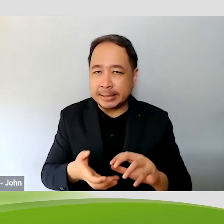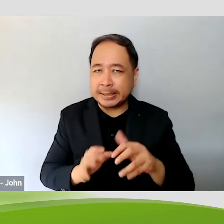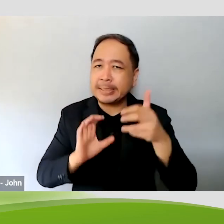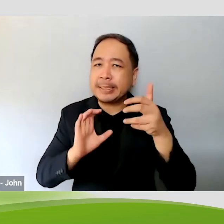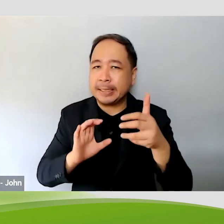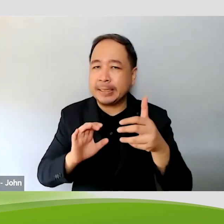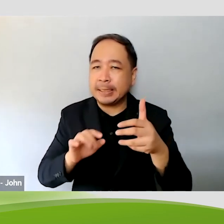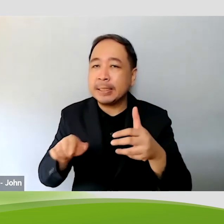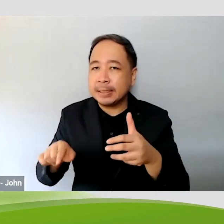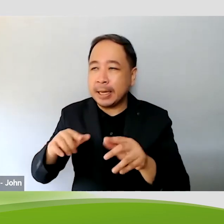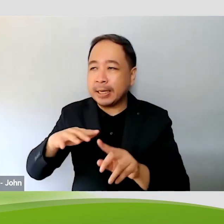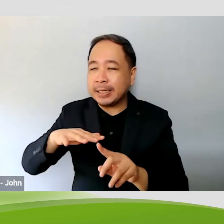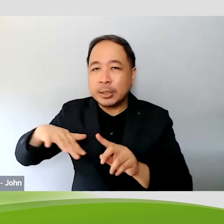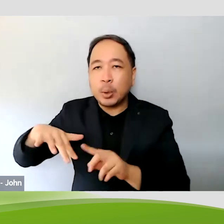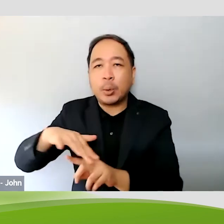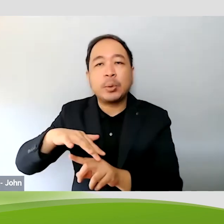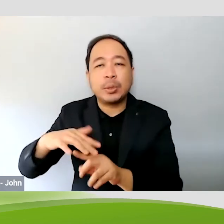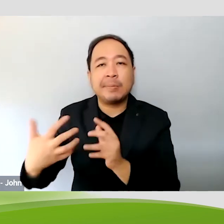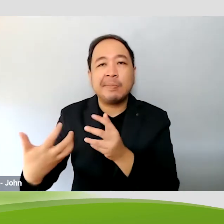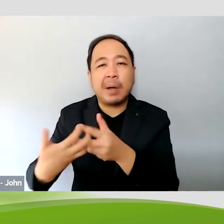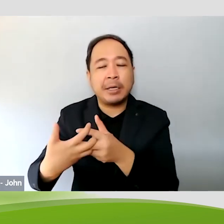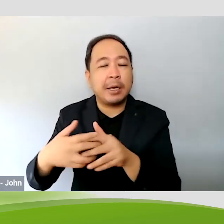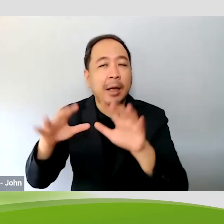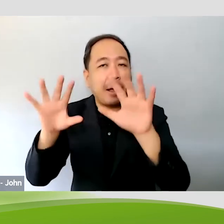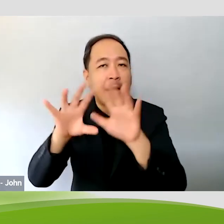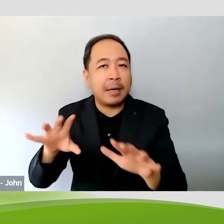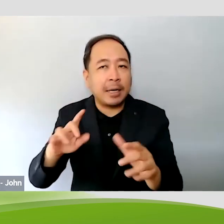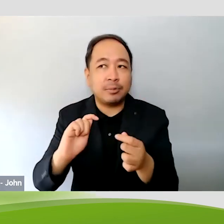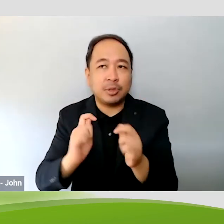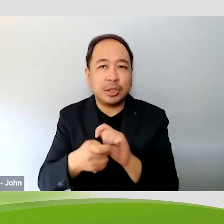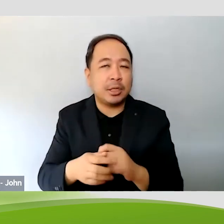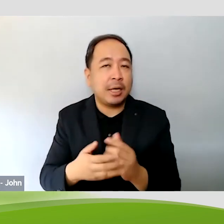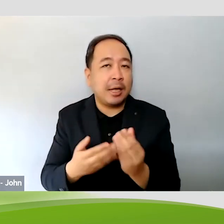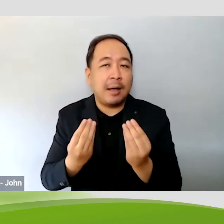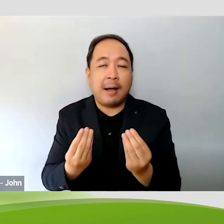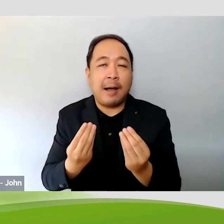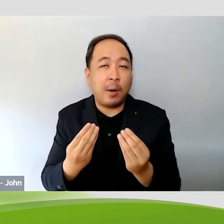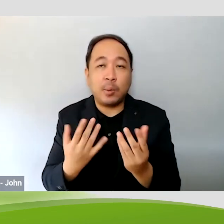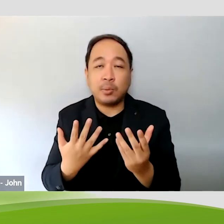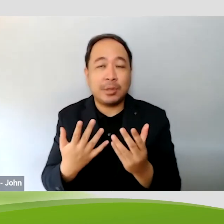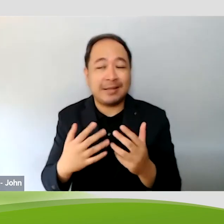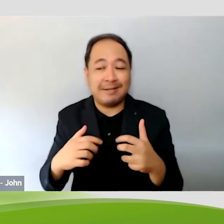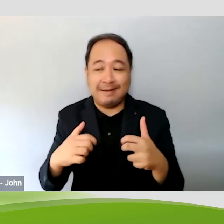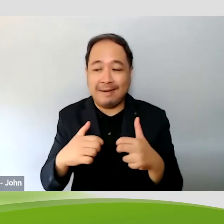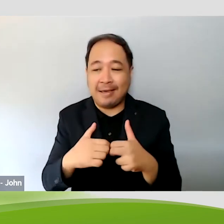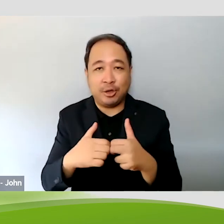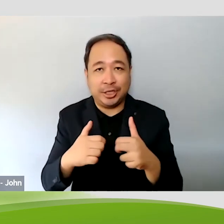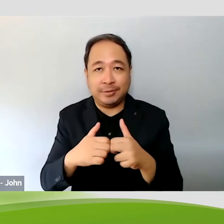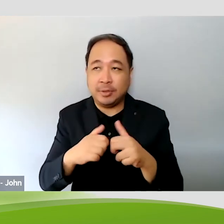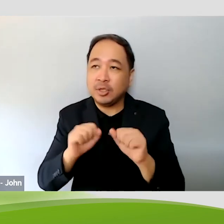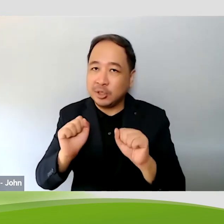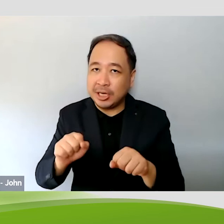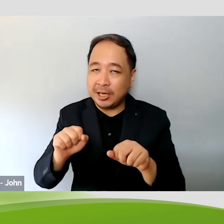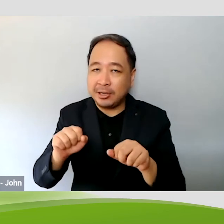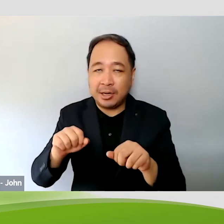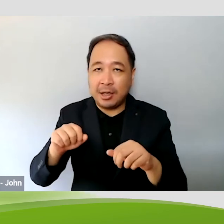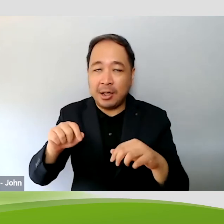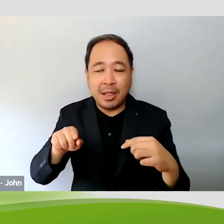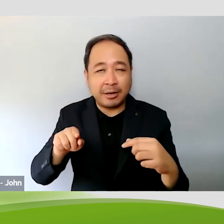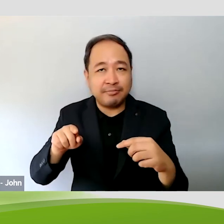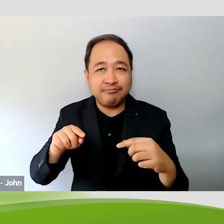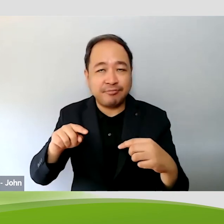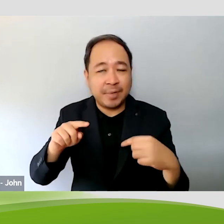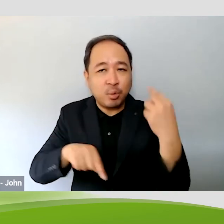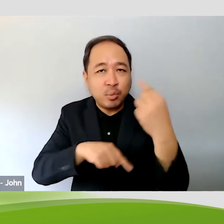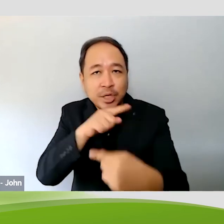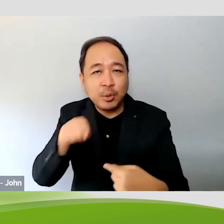in the context of climate change, integration of renewable energy and clean fuels be part of the critical arsenal or tools